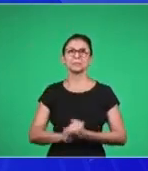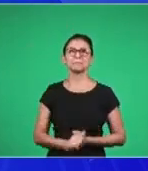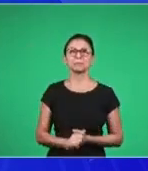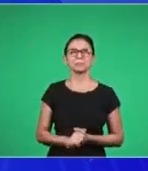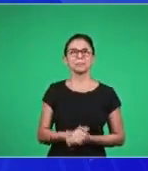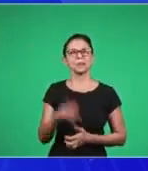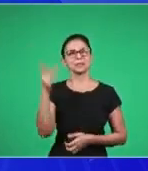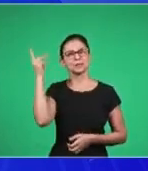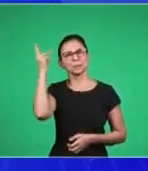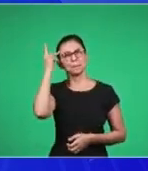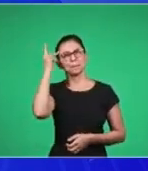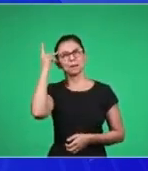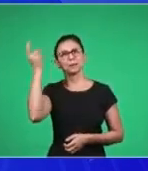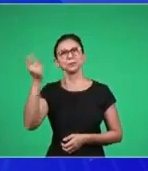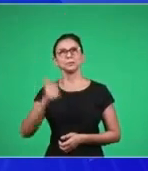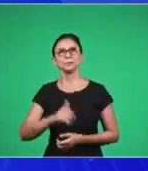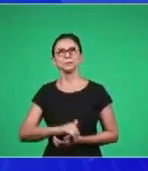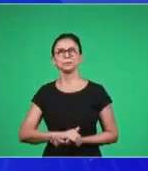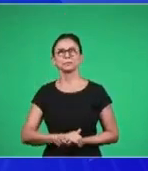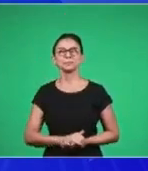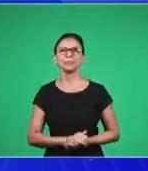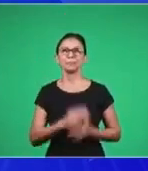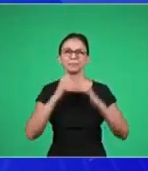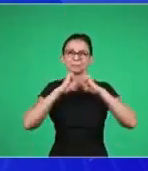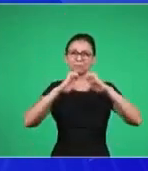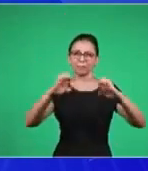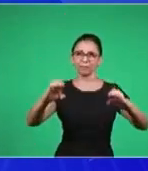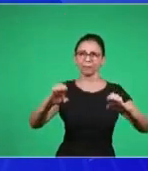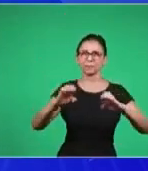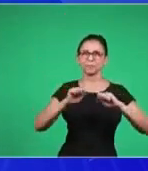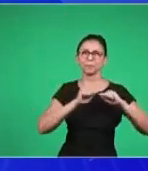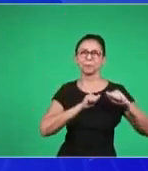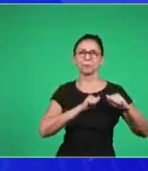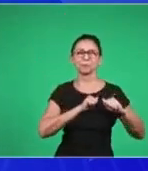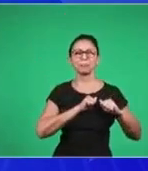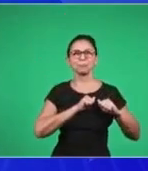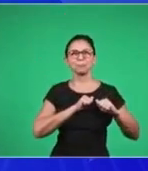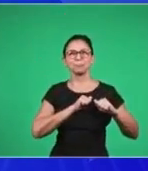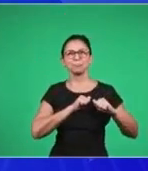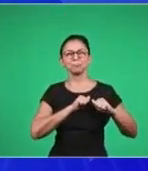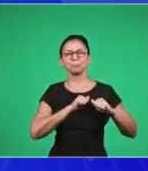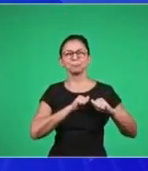Velha. There was other evangelisms in São Paulo